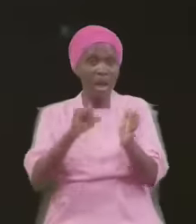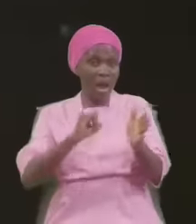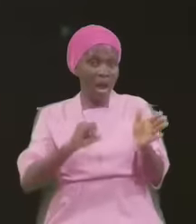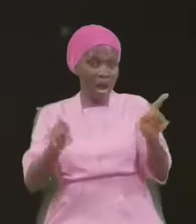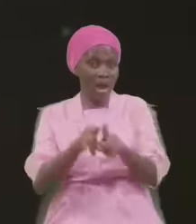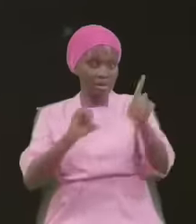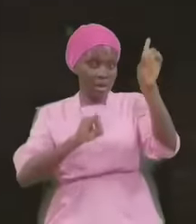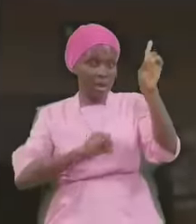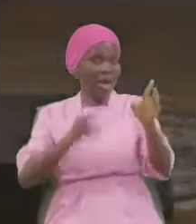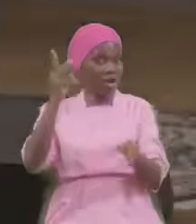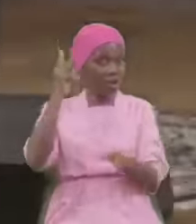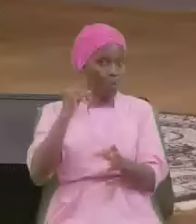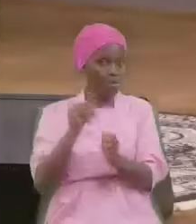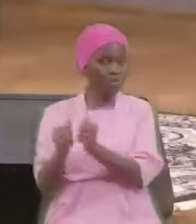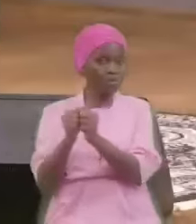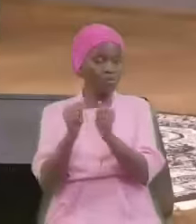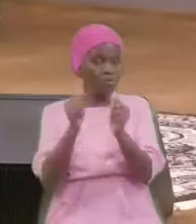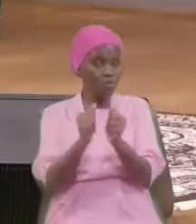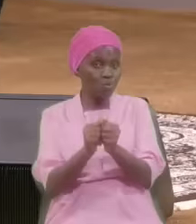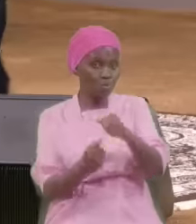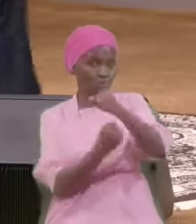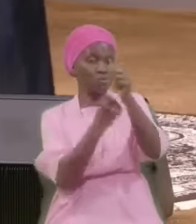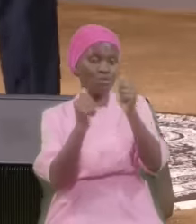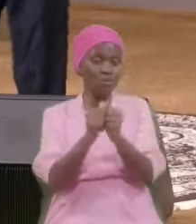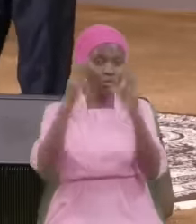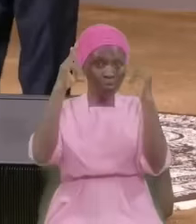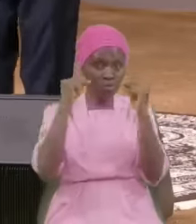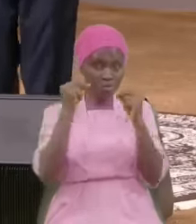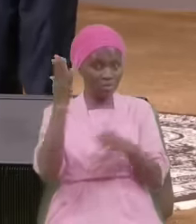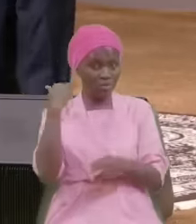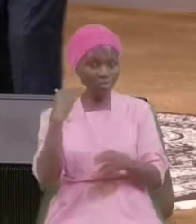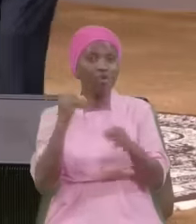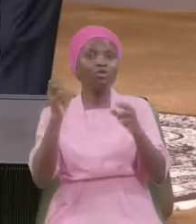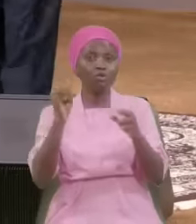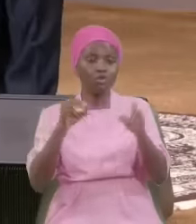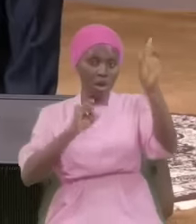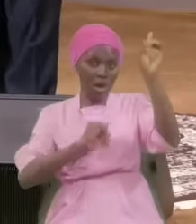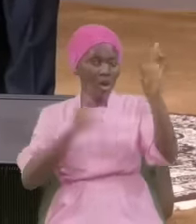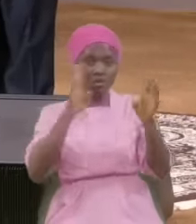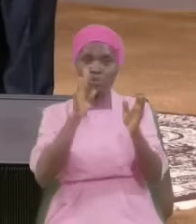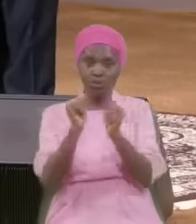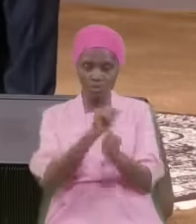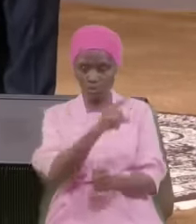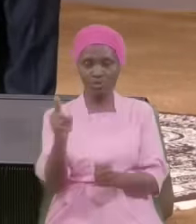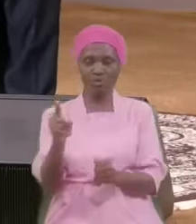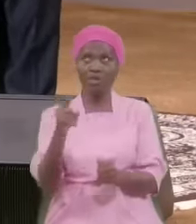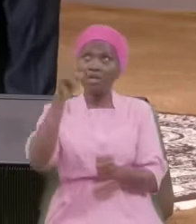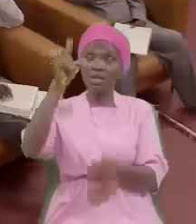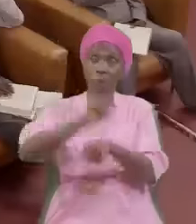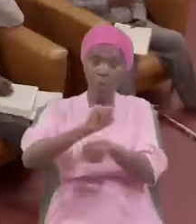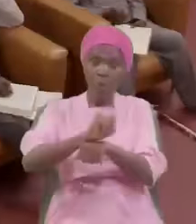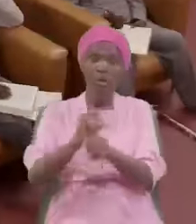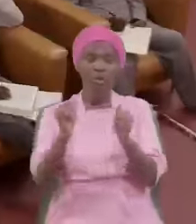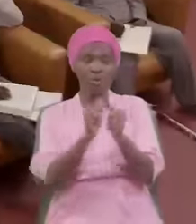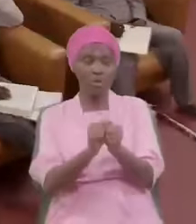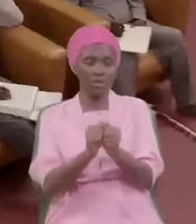so I will be with thee. He was with Moses, no disappointment, he'll be with you.